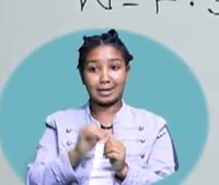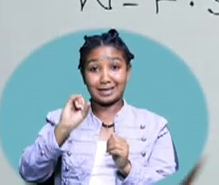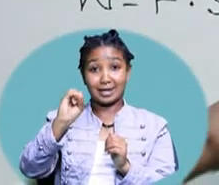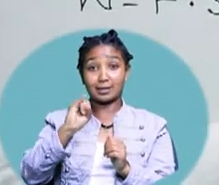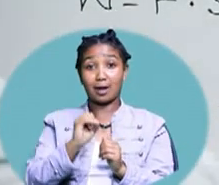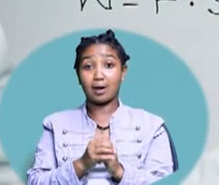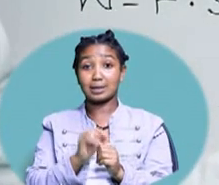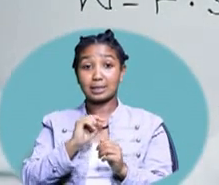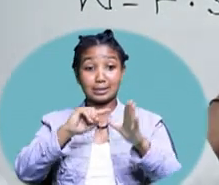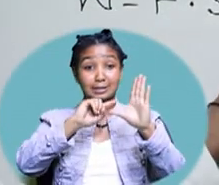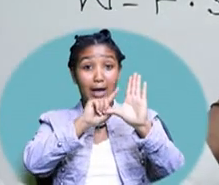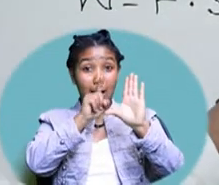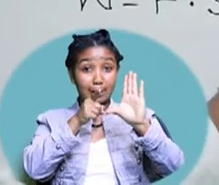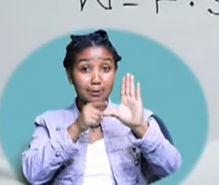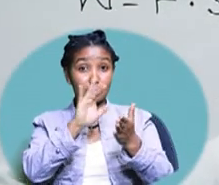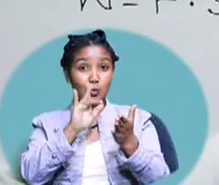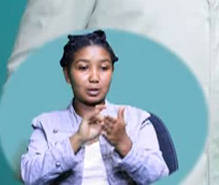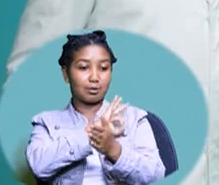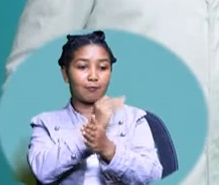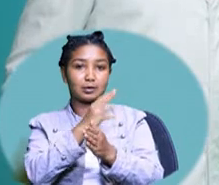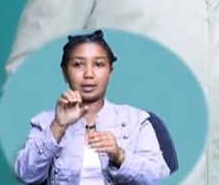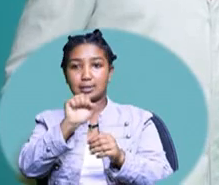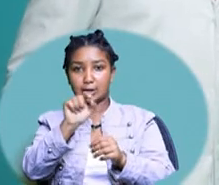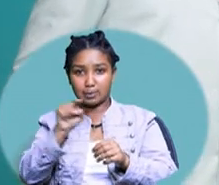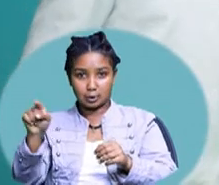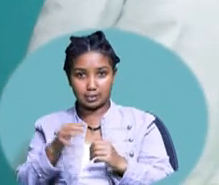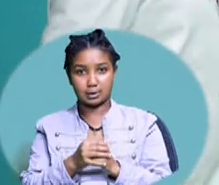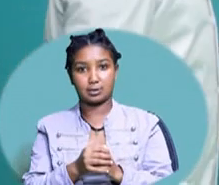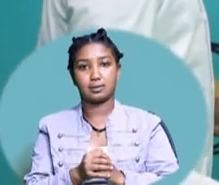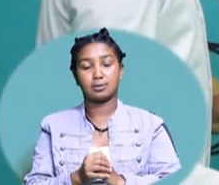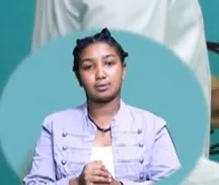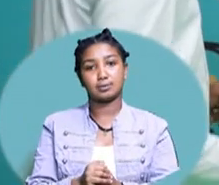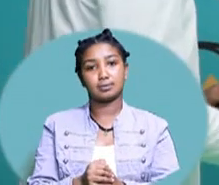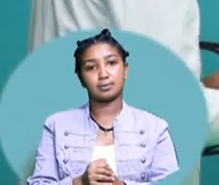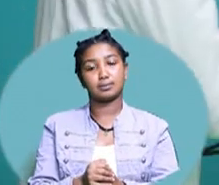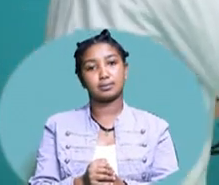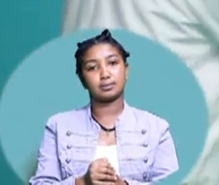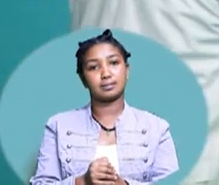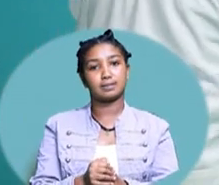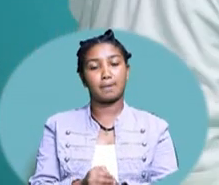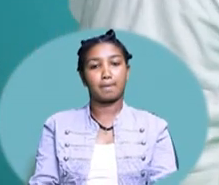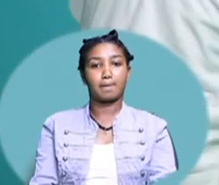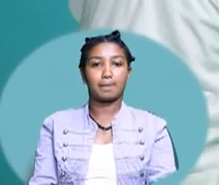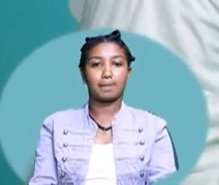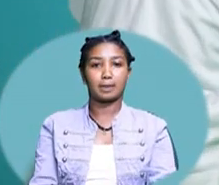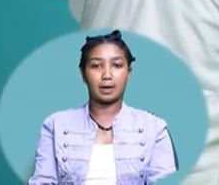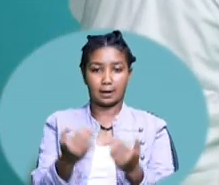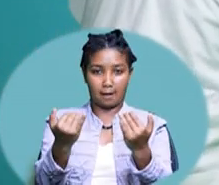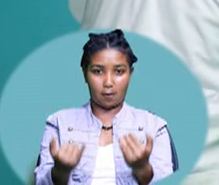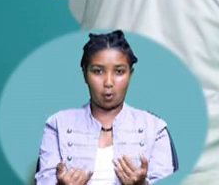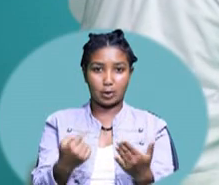theta is the angle between the force and the displacement. It is the angle between the force and the displacement.